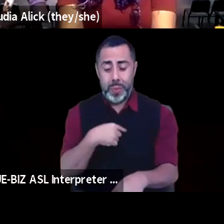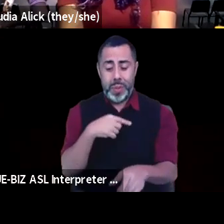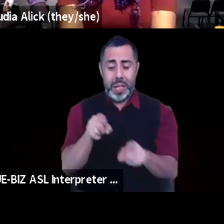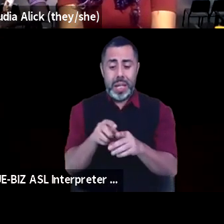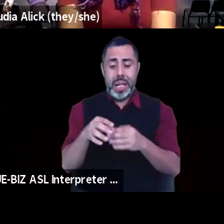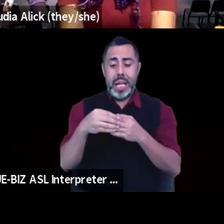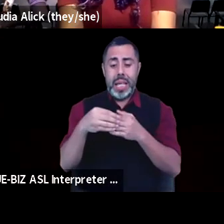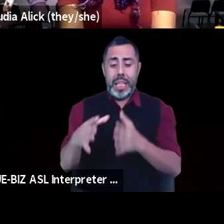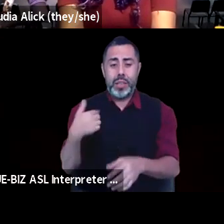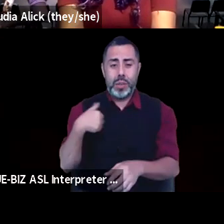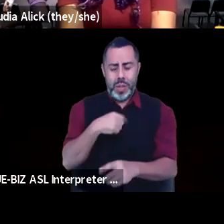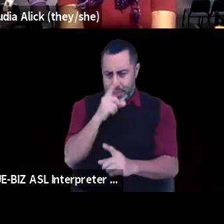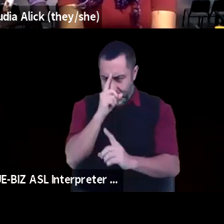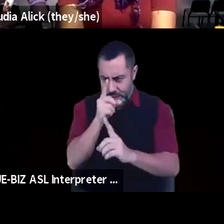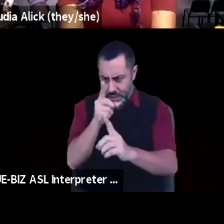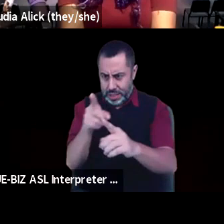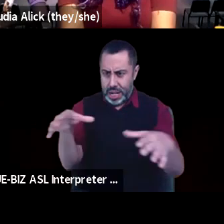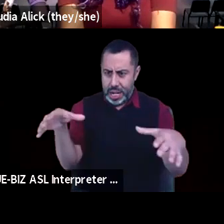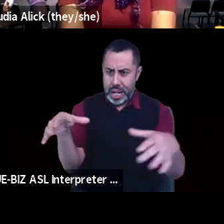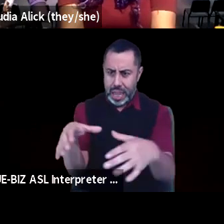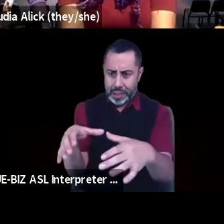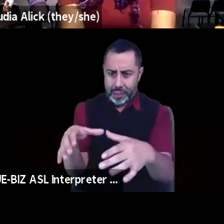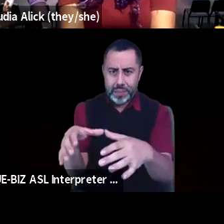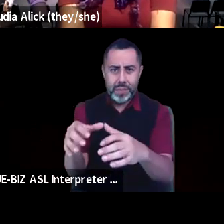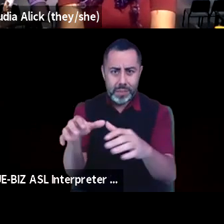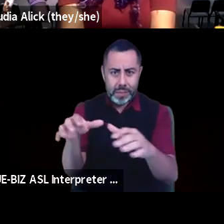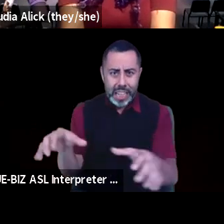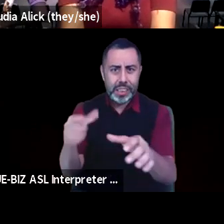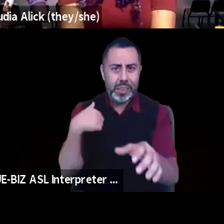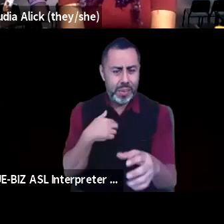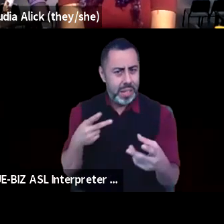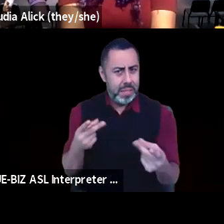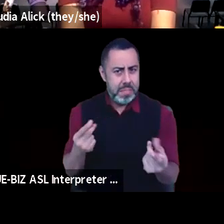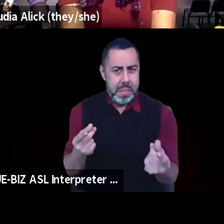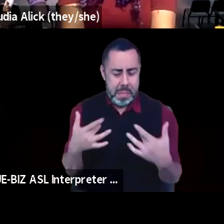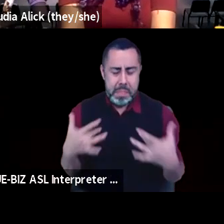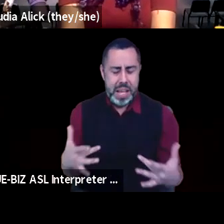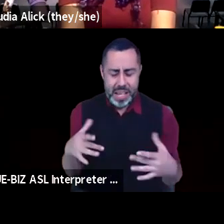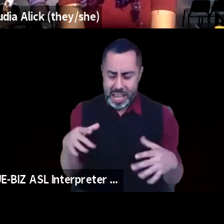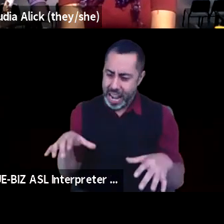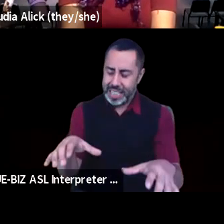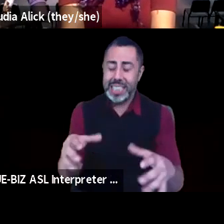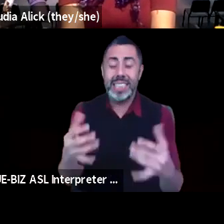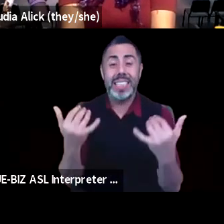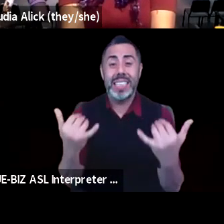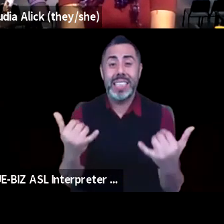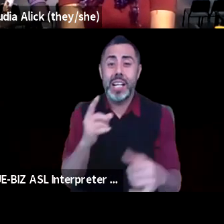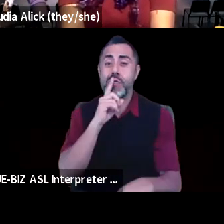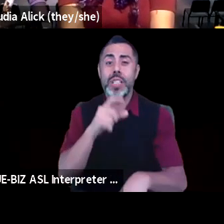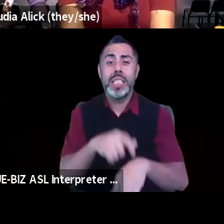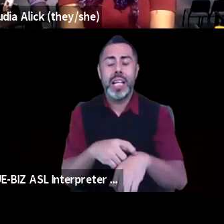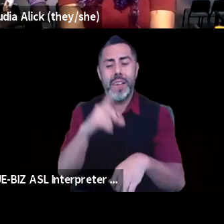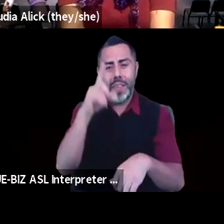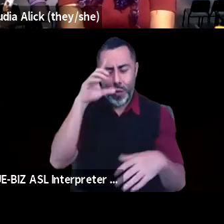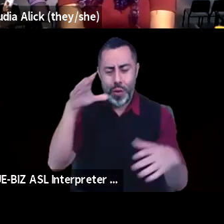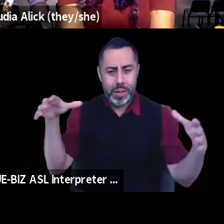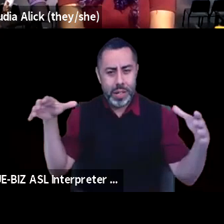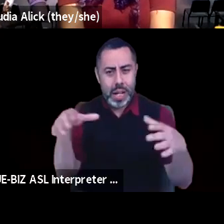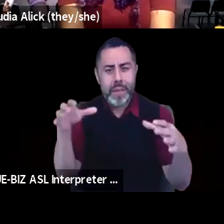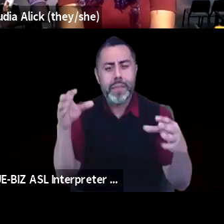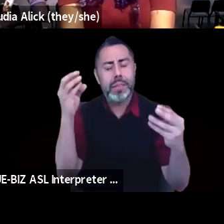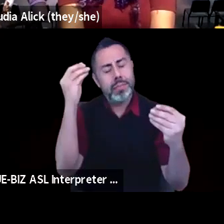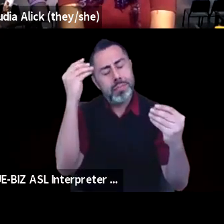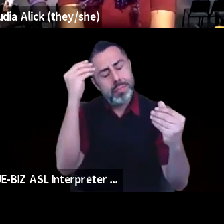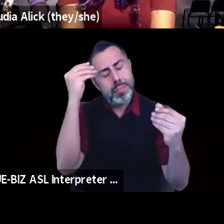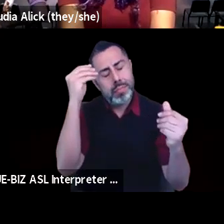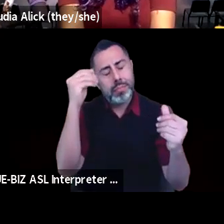towards collective action, and we move quickly, we act. And this is really a time for collective reflection. So my question